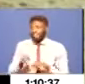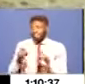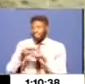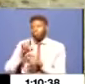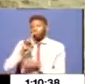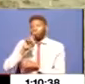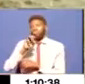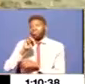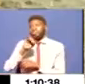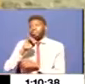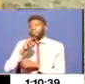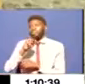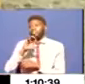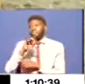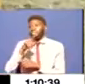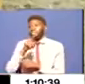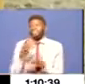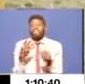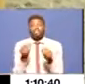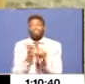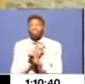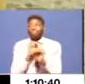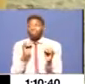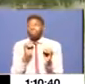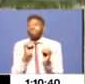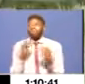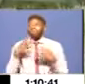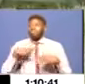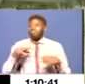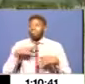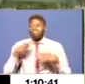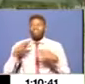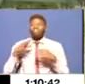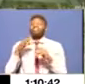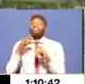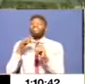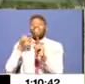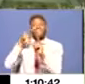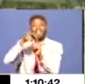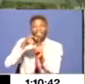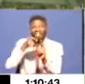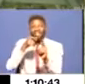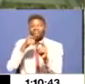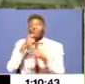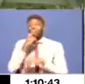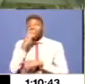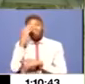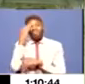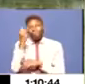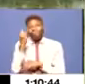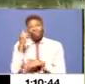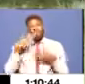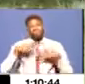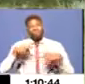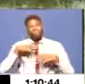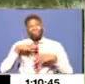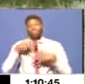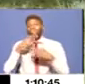easy. He was bullied and often wondered why he had to suffer constant humiliation for something he couldn't